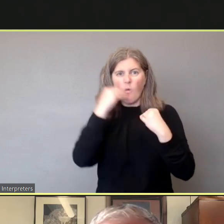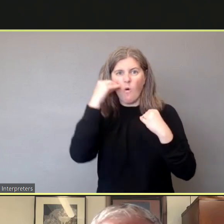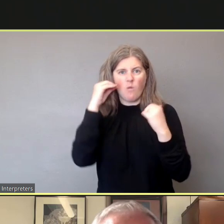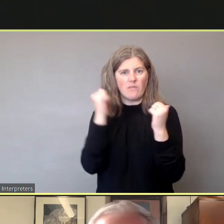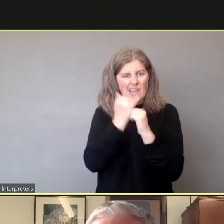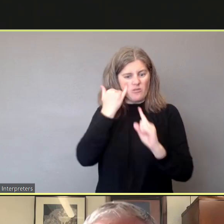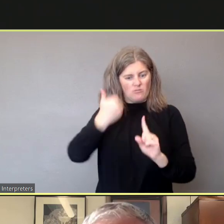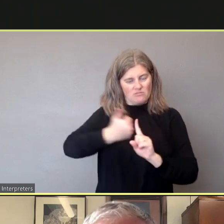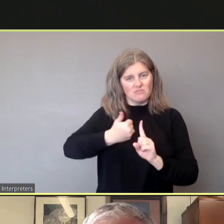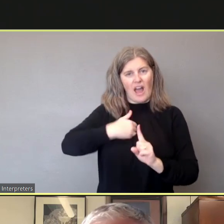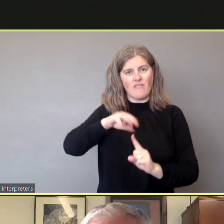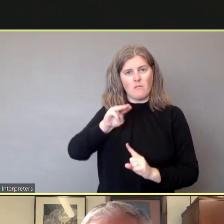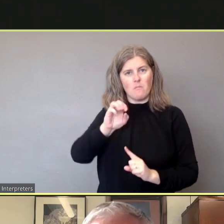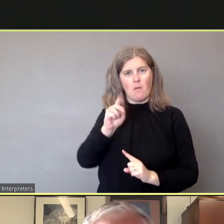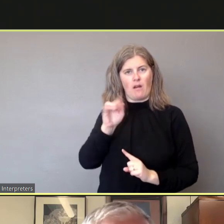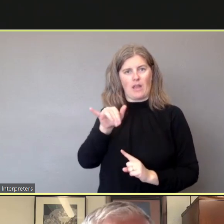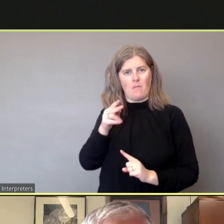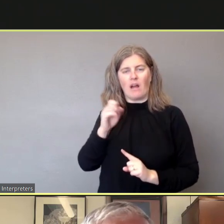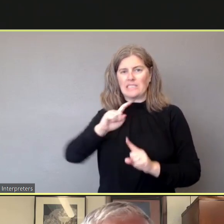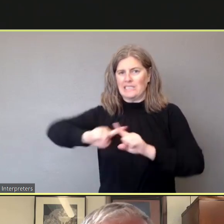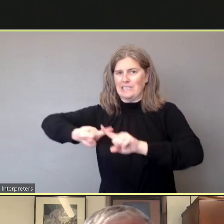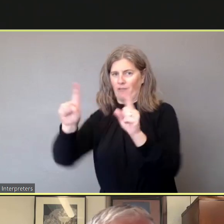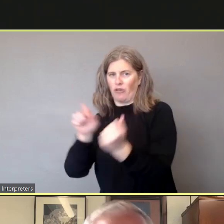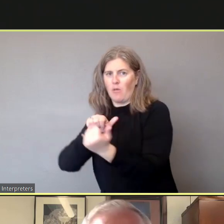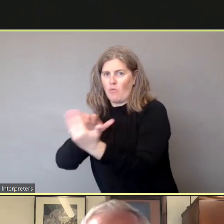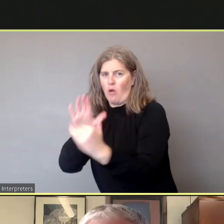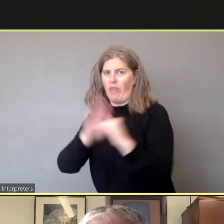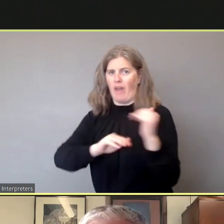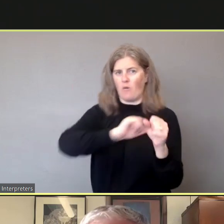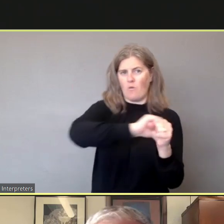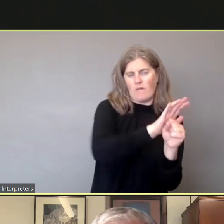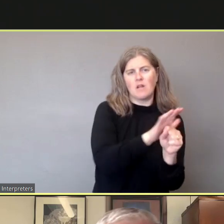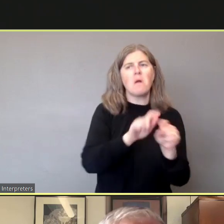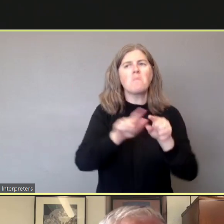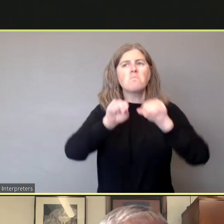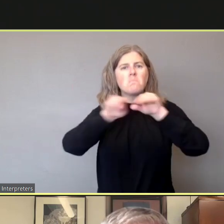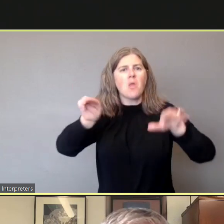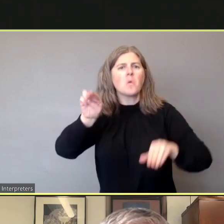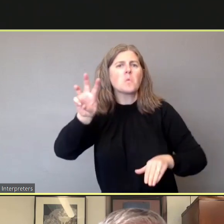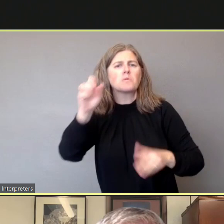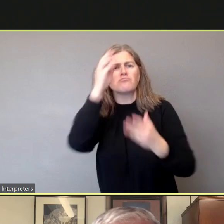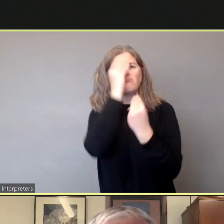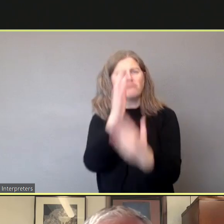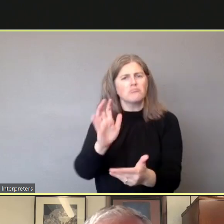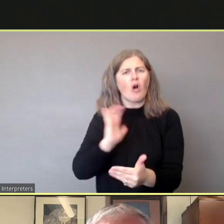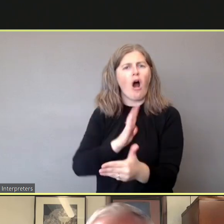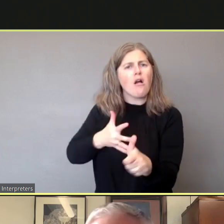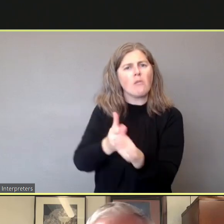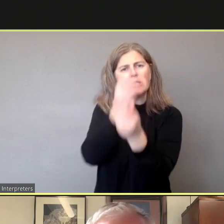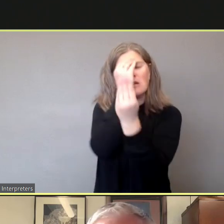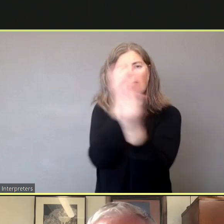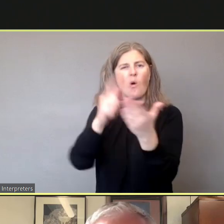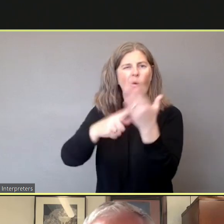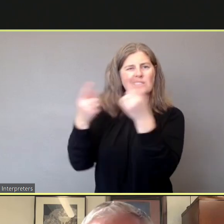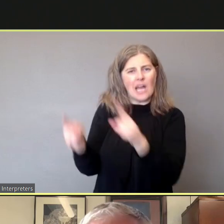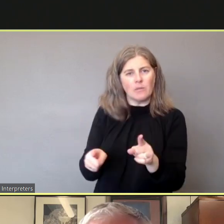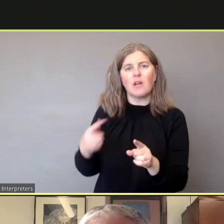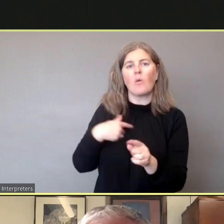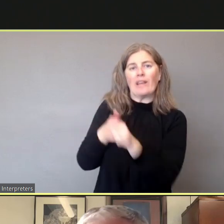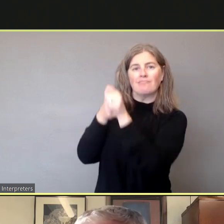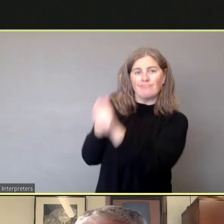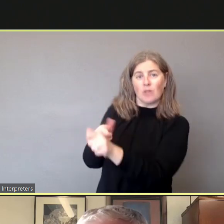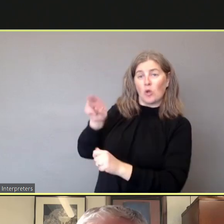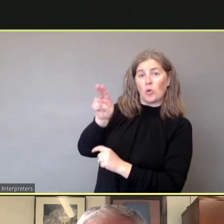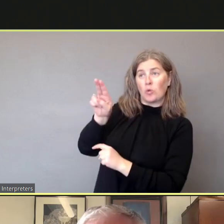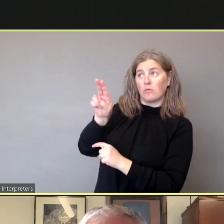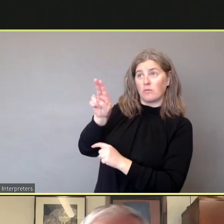it's a different approach to a very different disease, but it's in the news. We wanted to give you our update. Use the CDC site to see